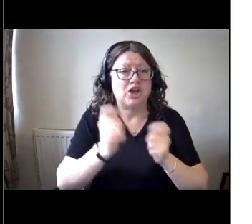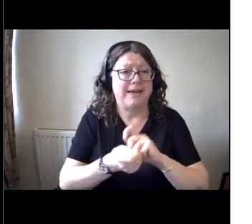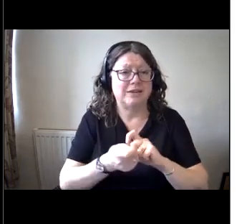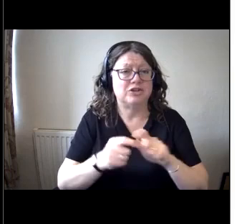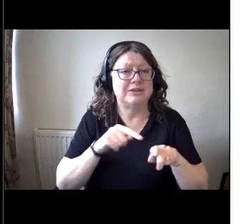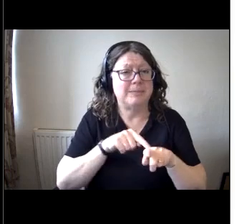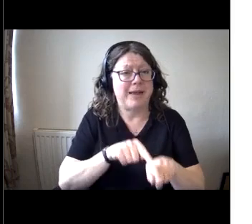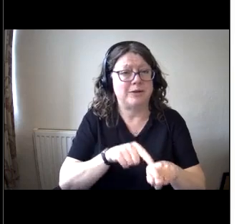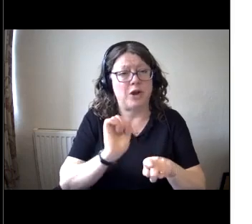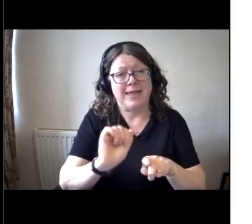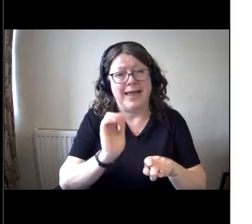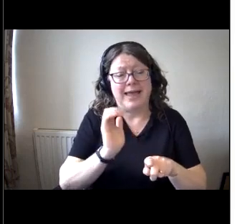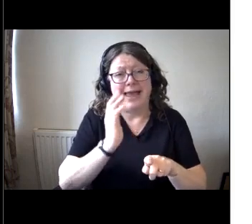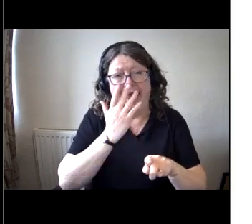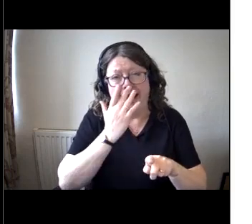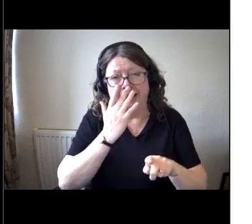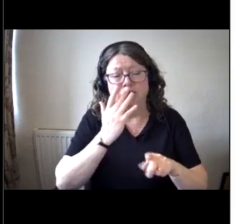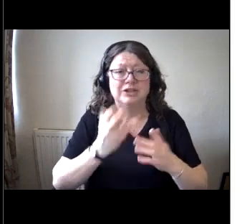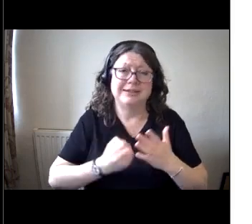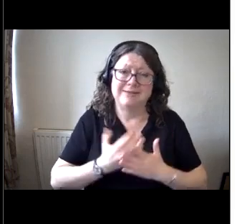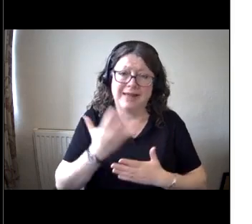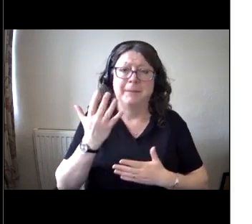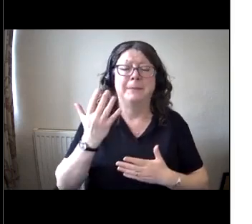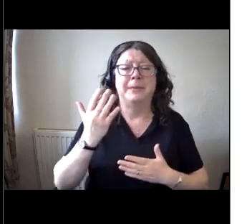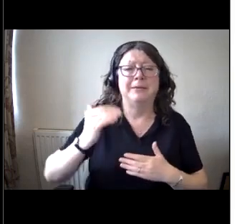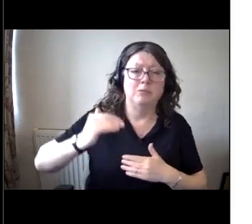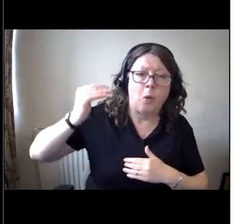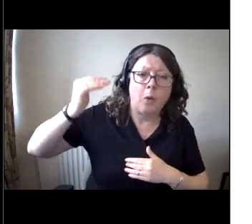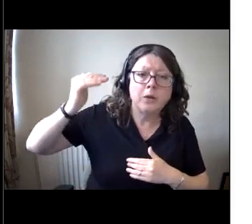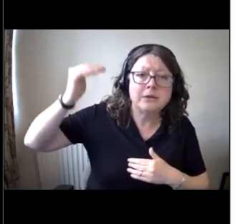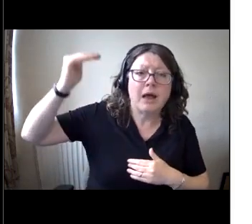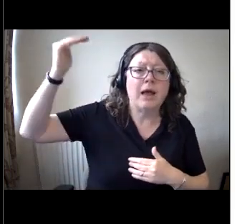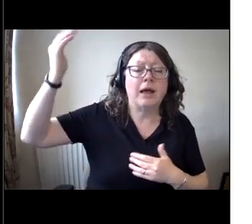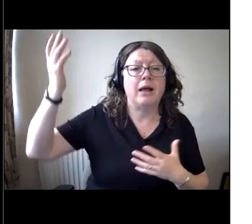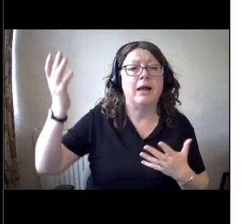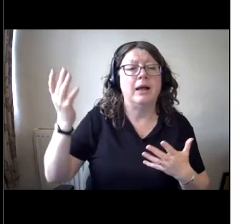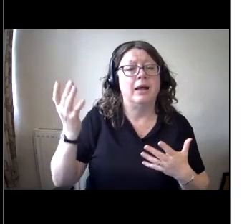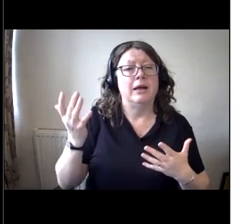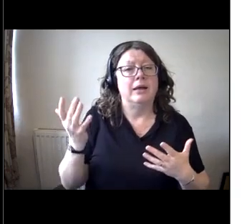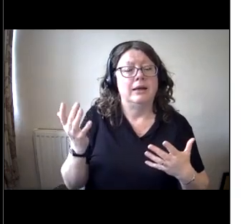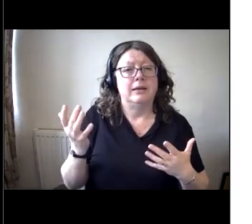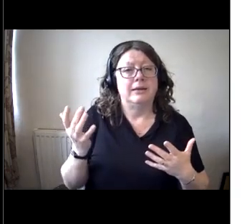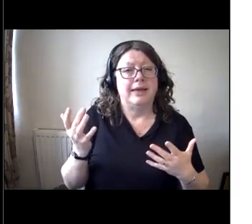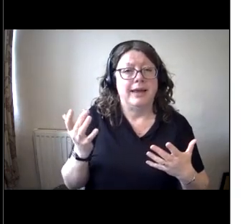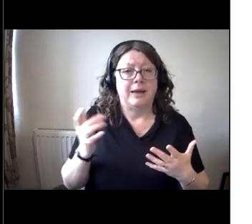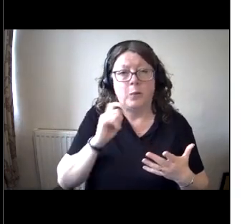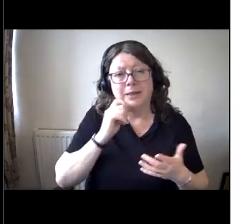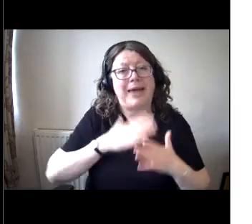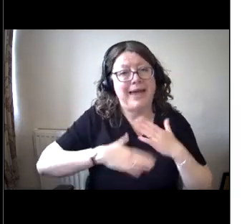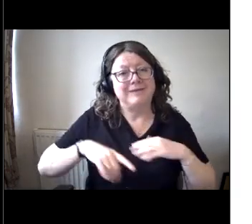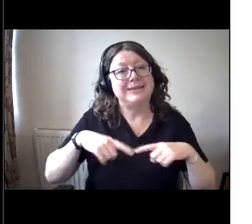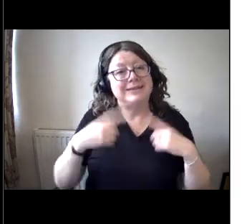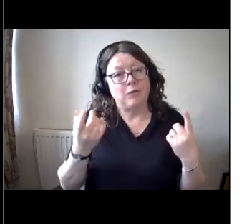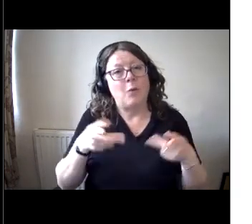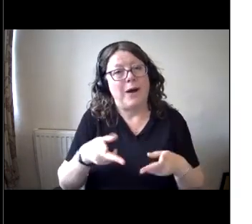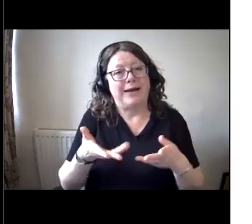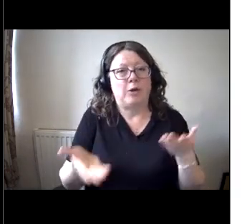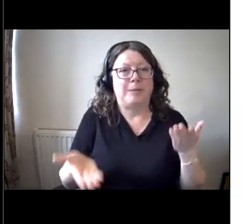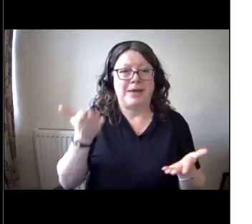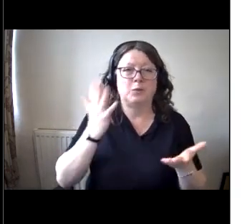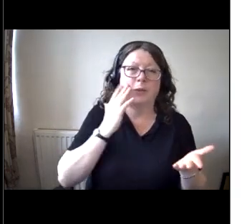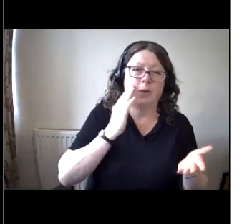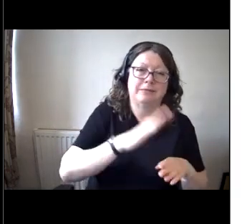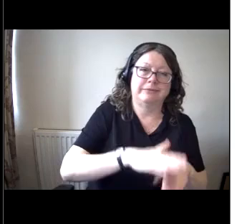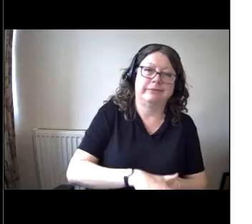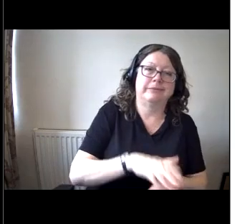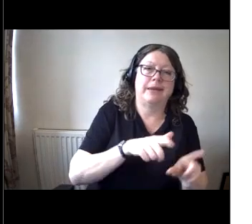as they get older. That it may well look one way as they are children and young people now, and look very